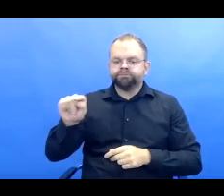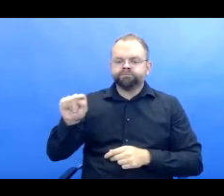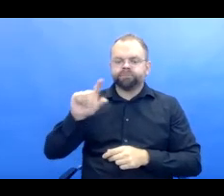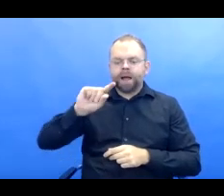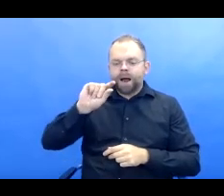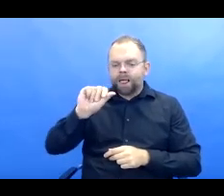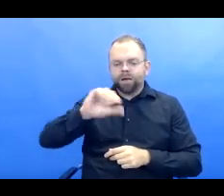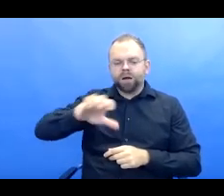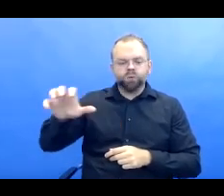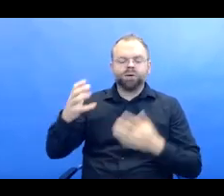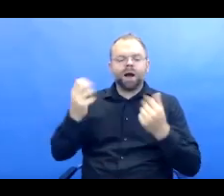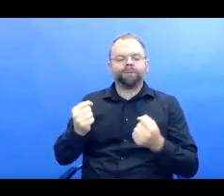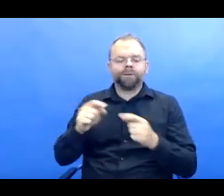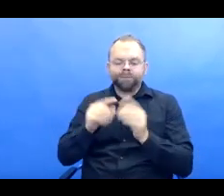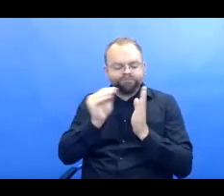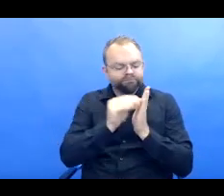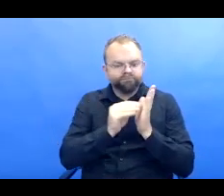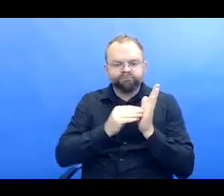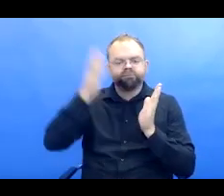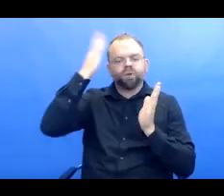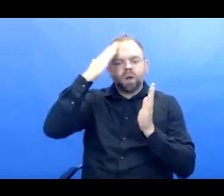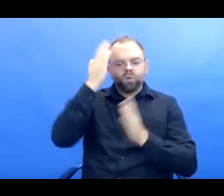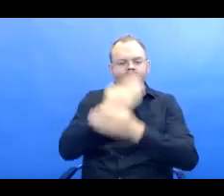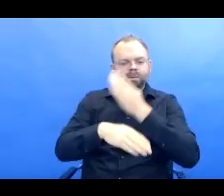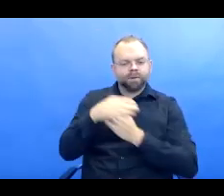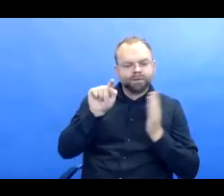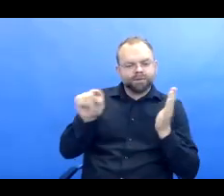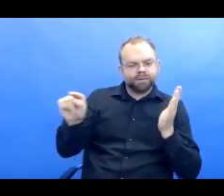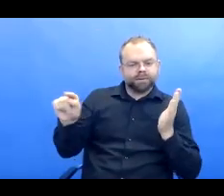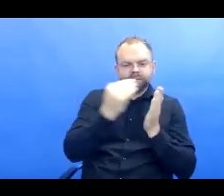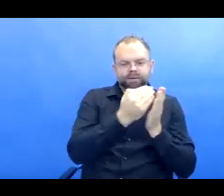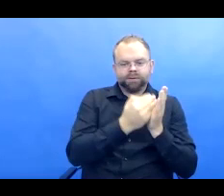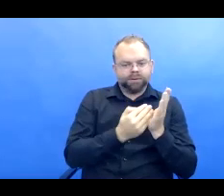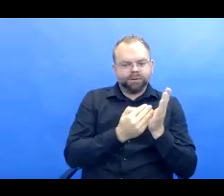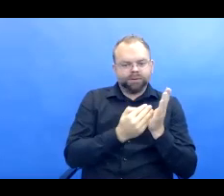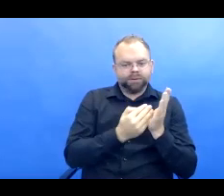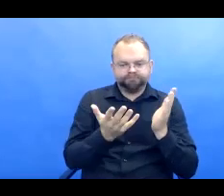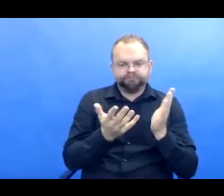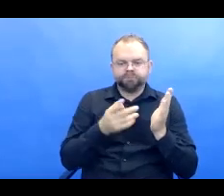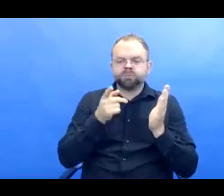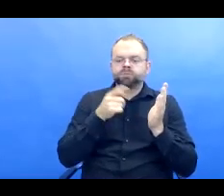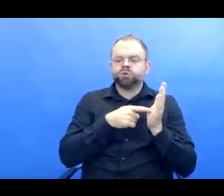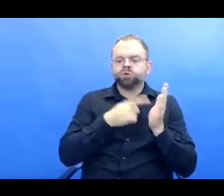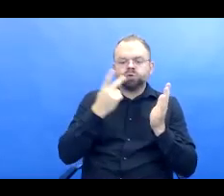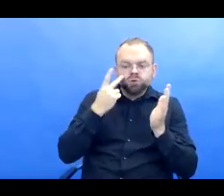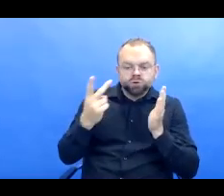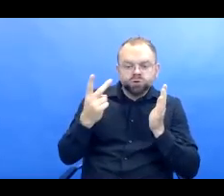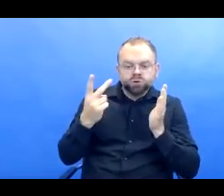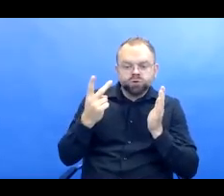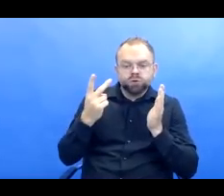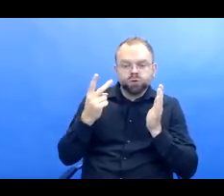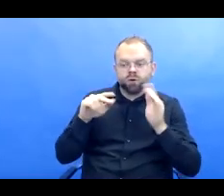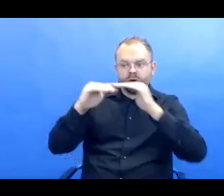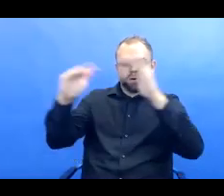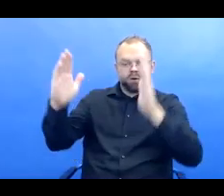accessing disability-related social protection benefit, this clearly shows that sub-Saharan Africa is among the regions